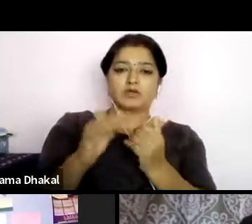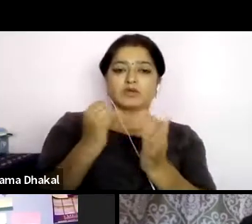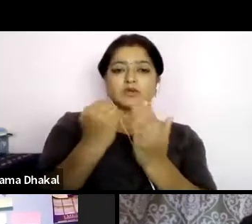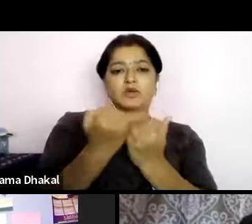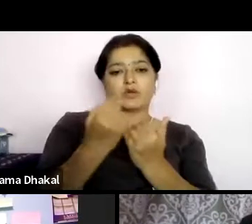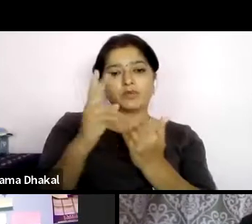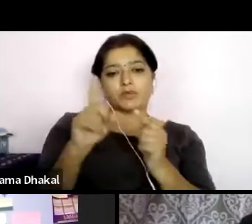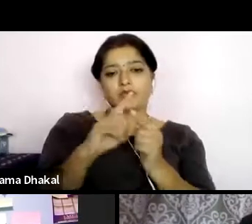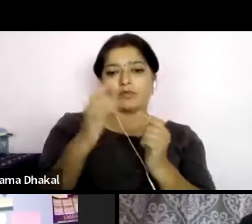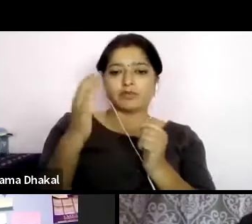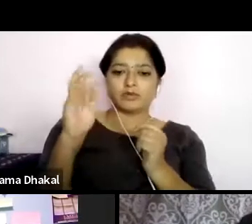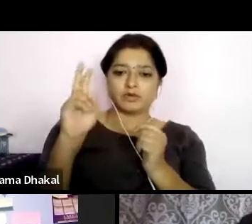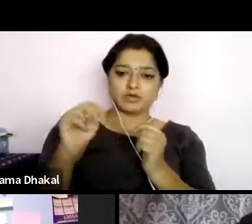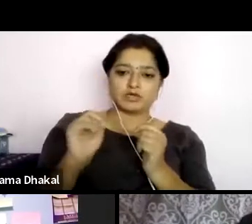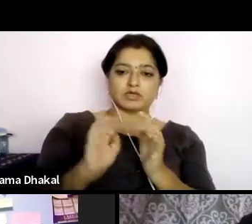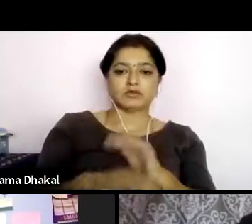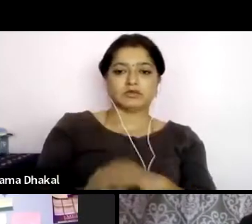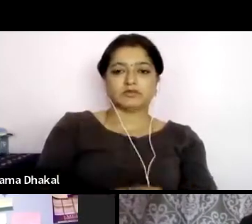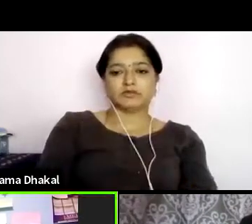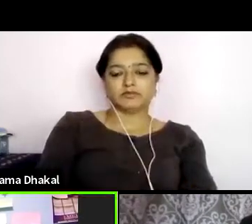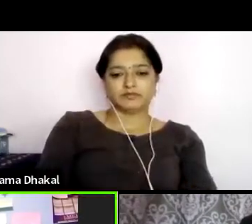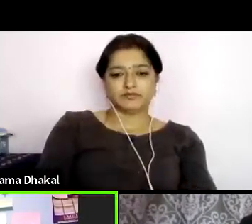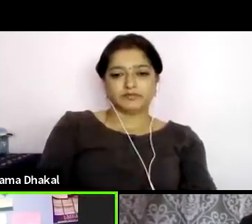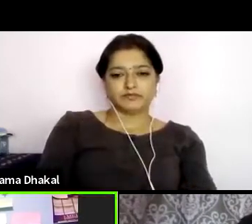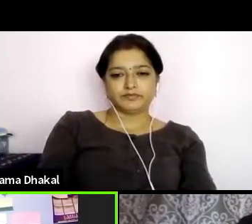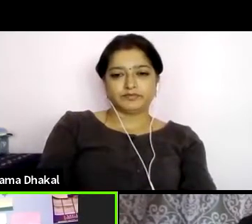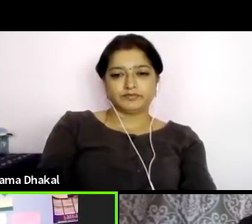the contributions just made.